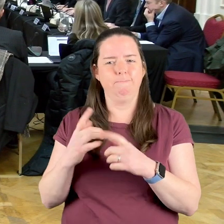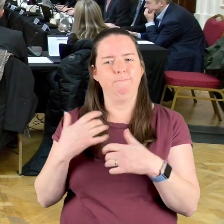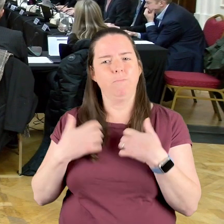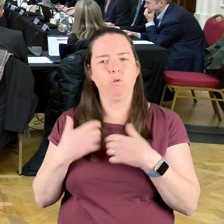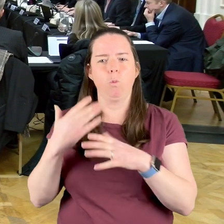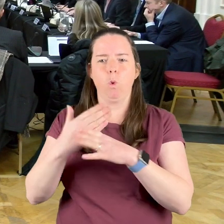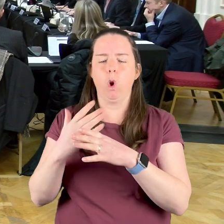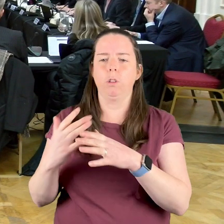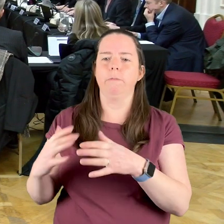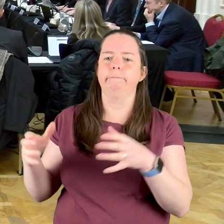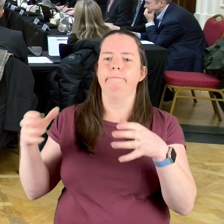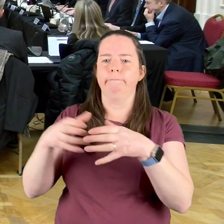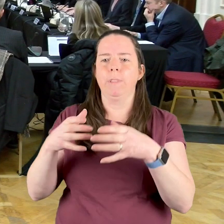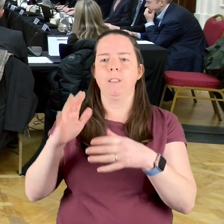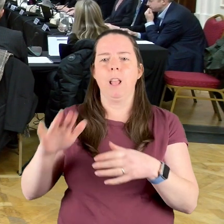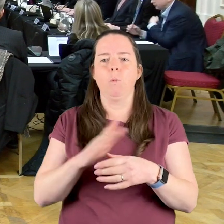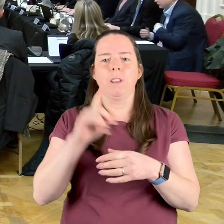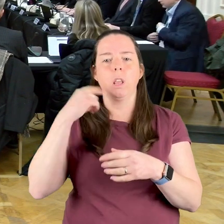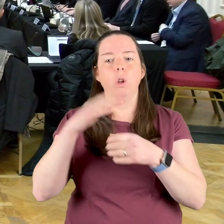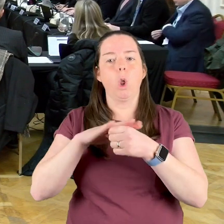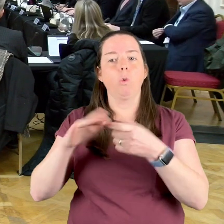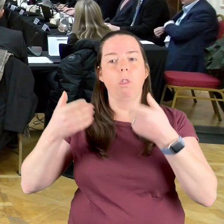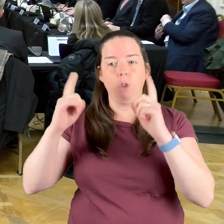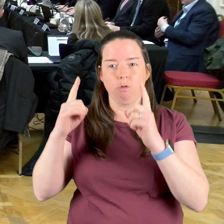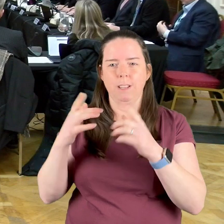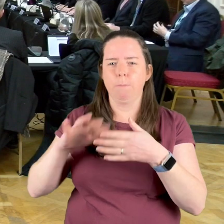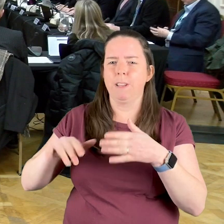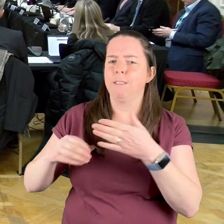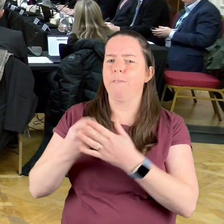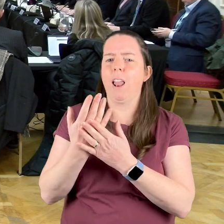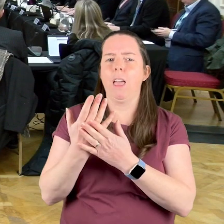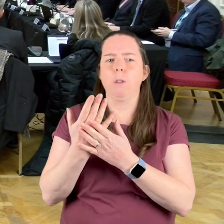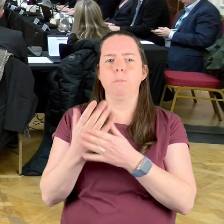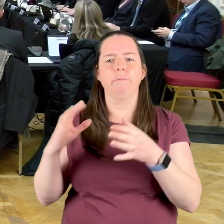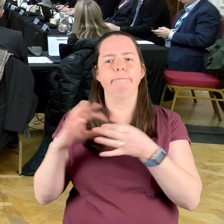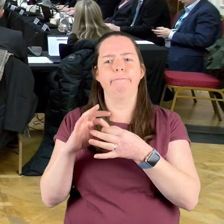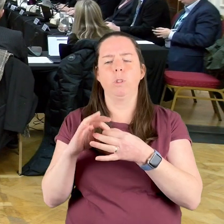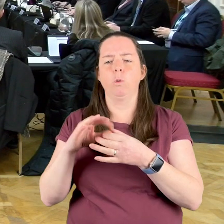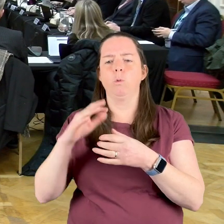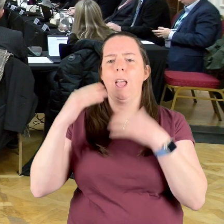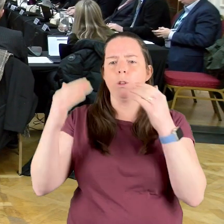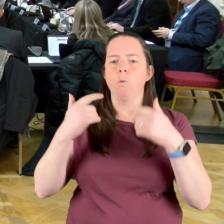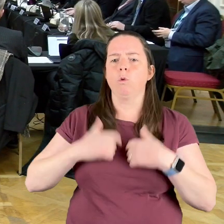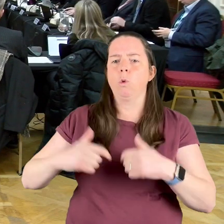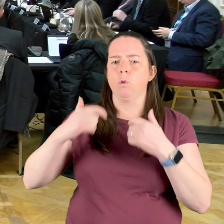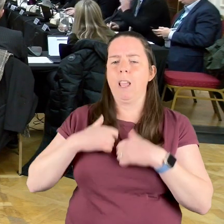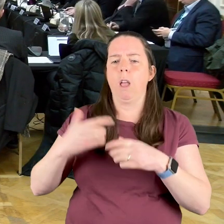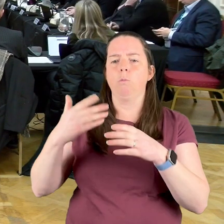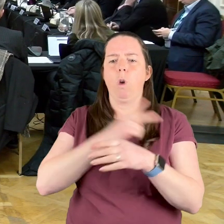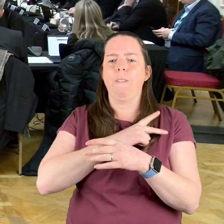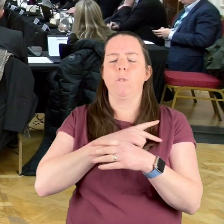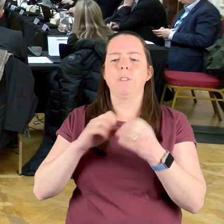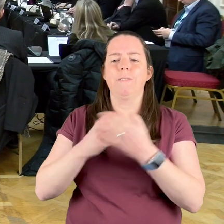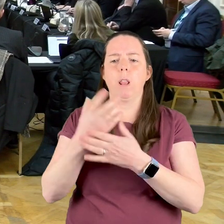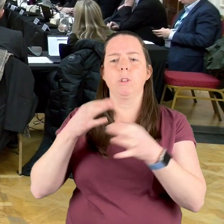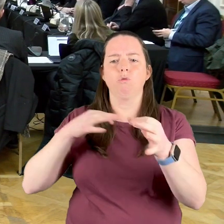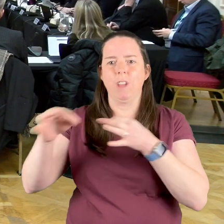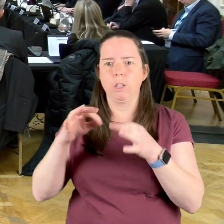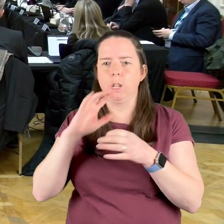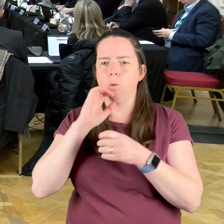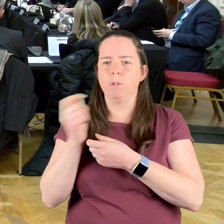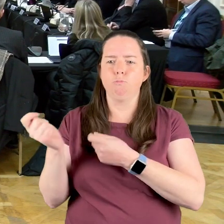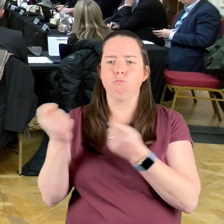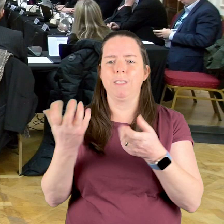West London local authorities, have developed in terms of the adult social care workforce development strategy, and will bring that into that